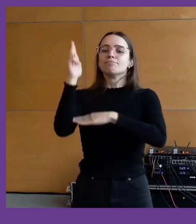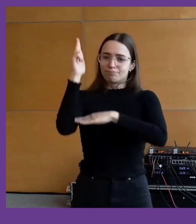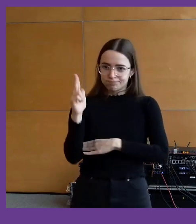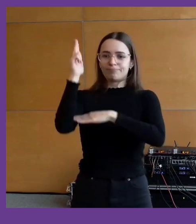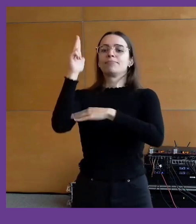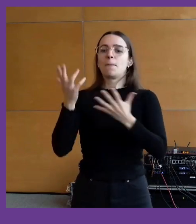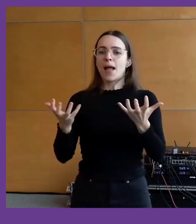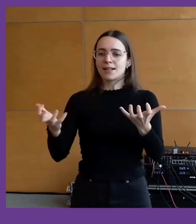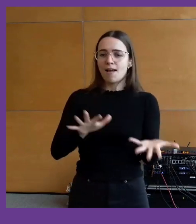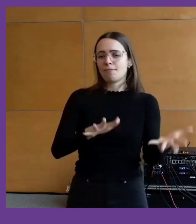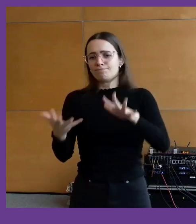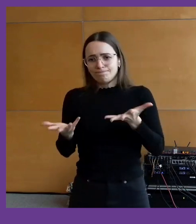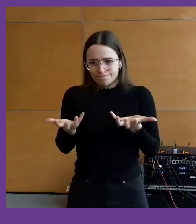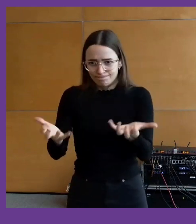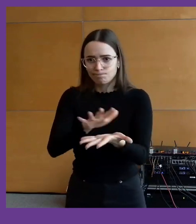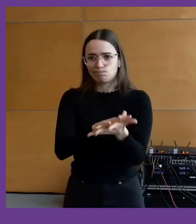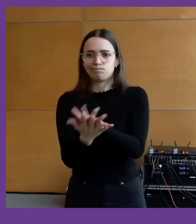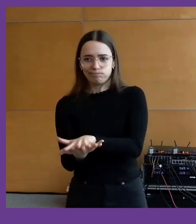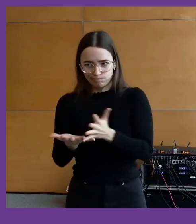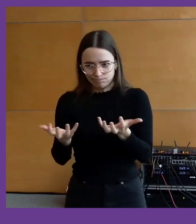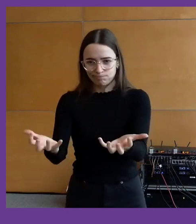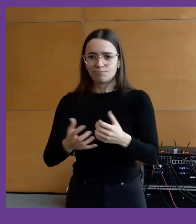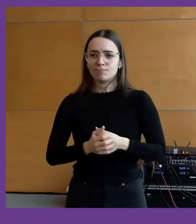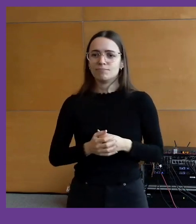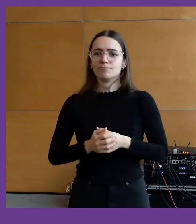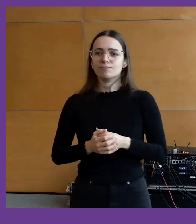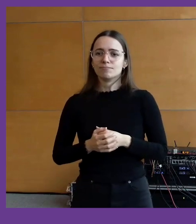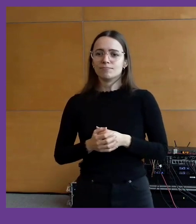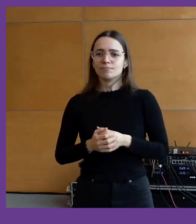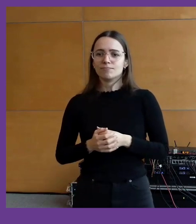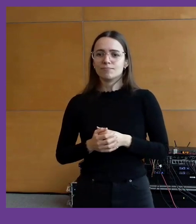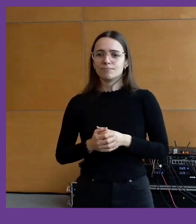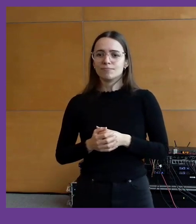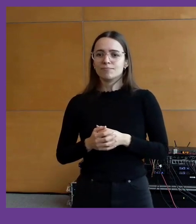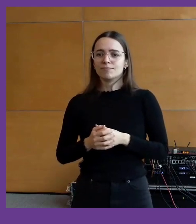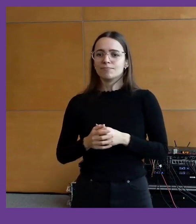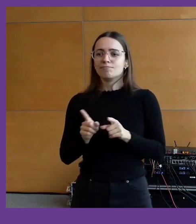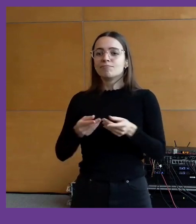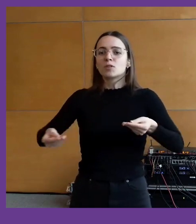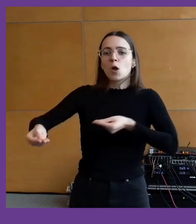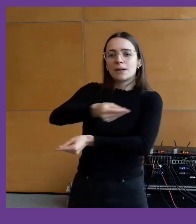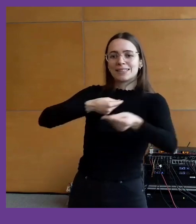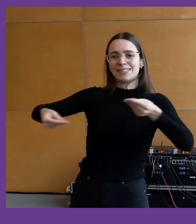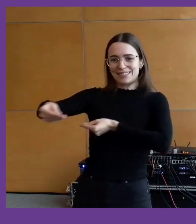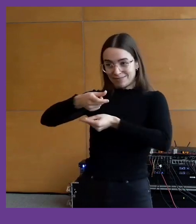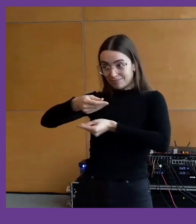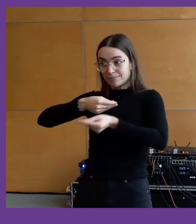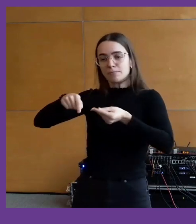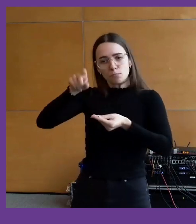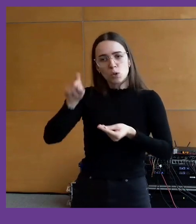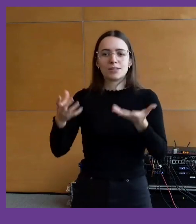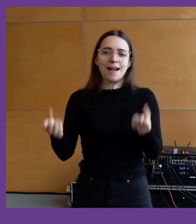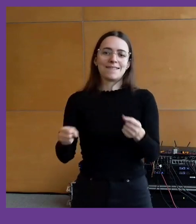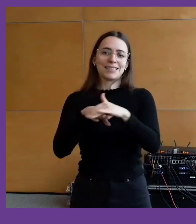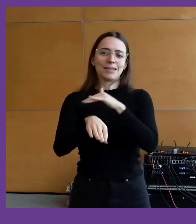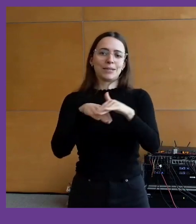in the market under the scope will have to be accessible. And I hope really it will have an important, a good